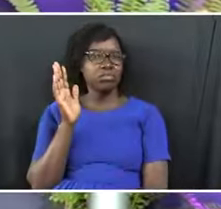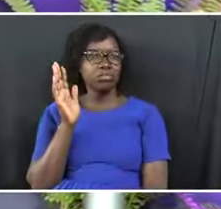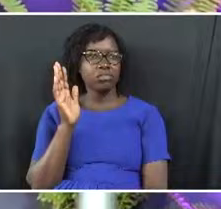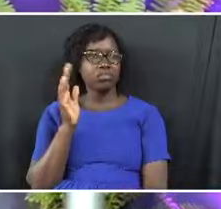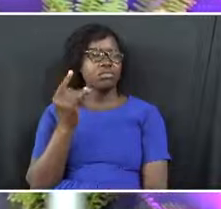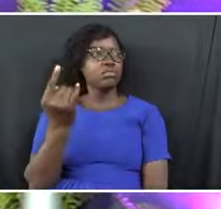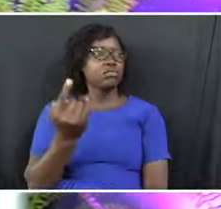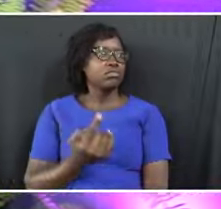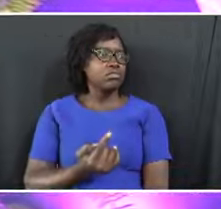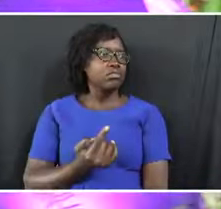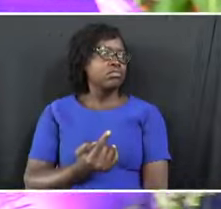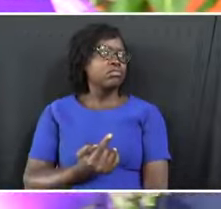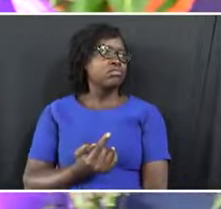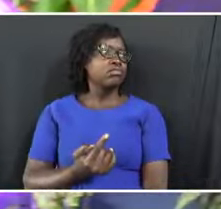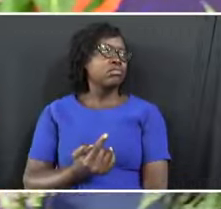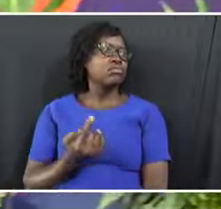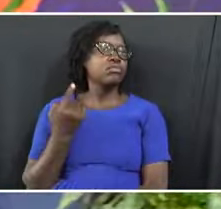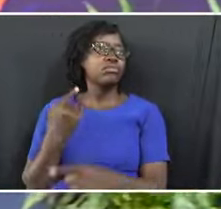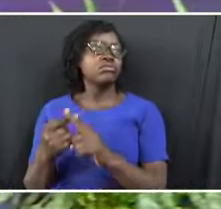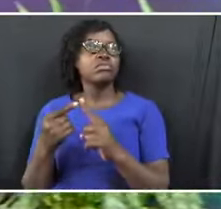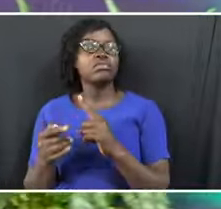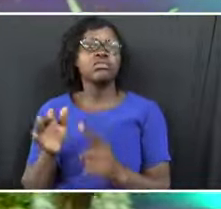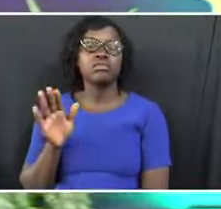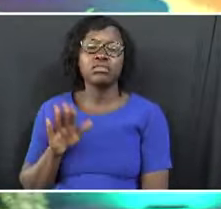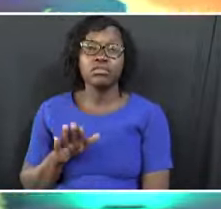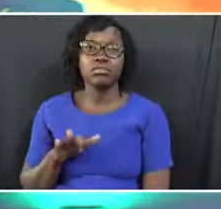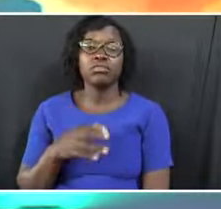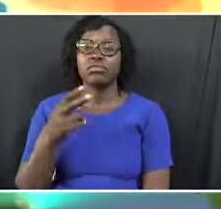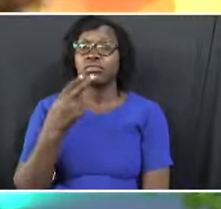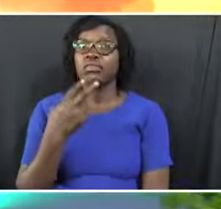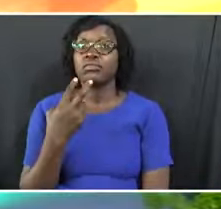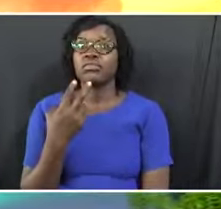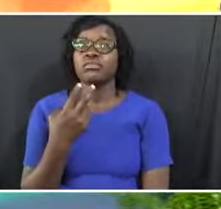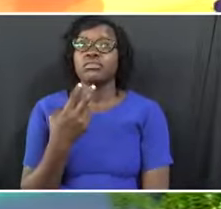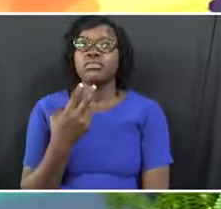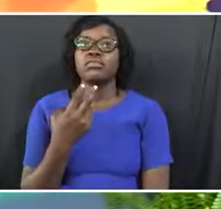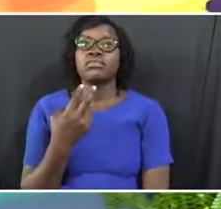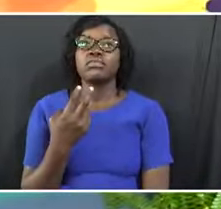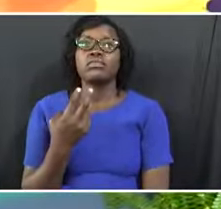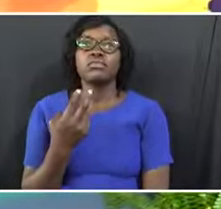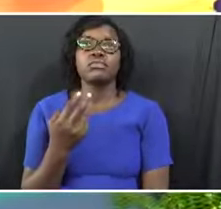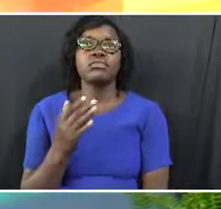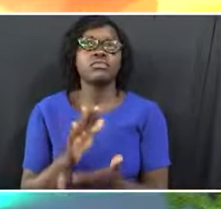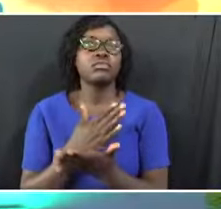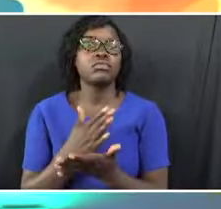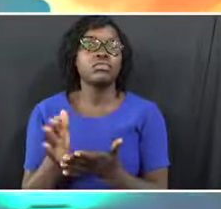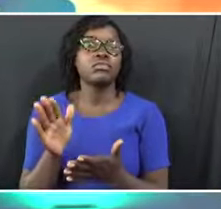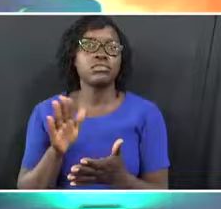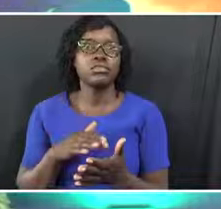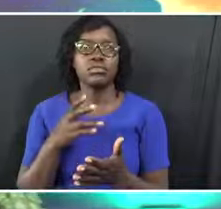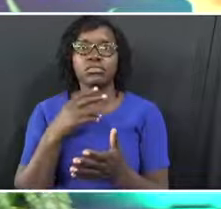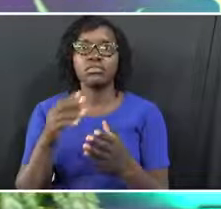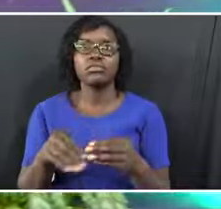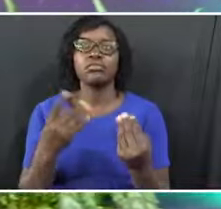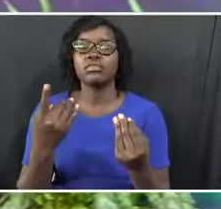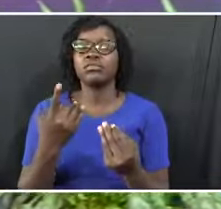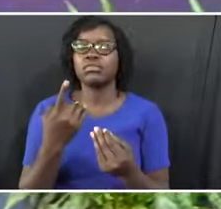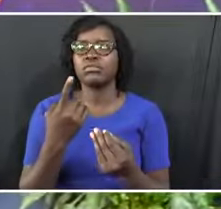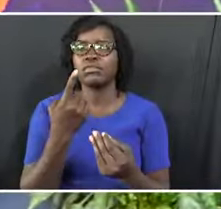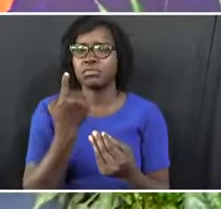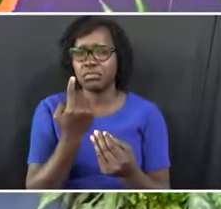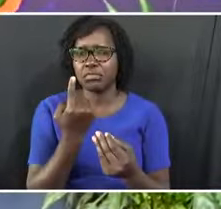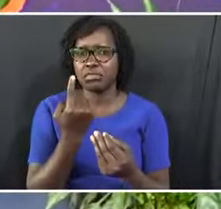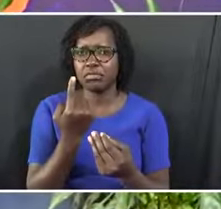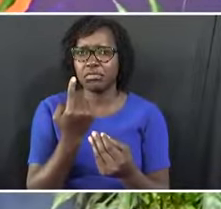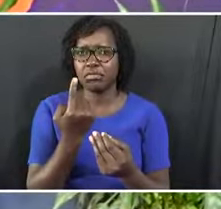came here, they had an experience of a woman who my sister Ian shared, a woman who gave one, and in